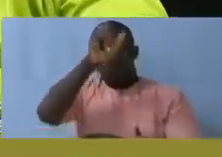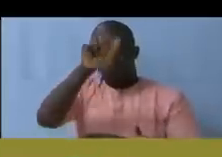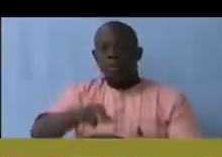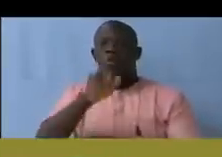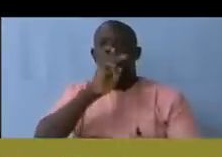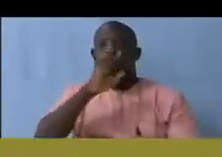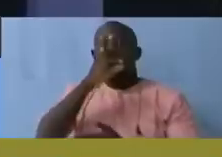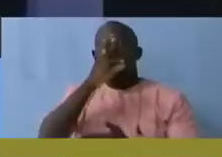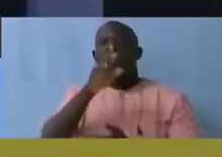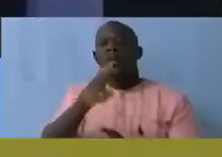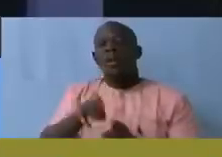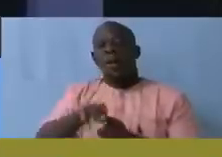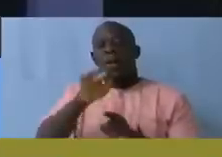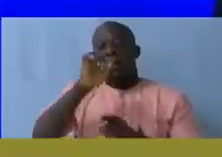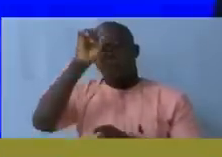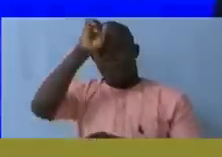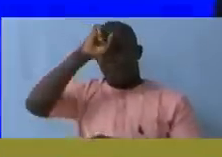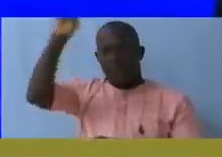like me,